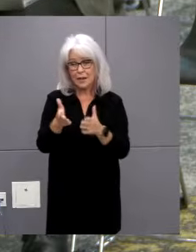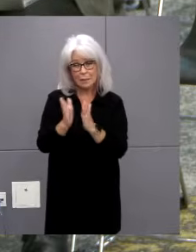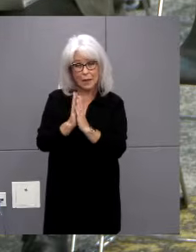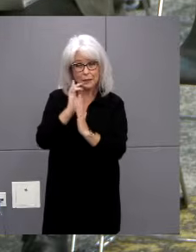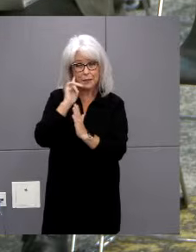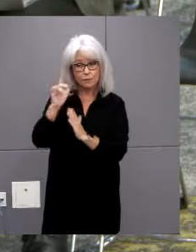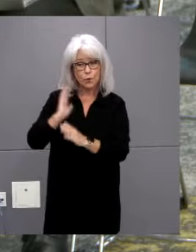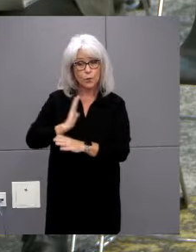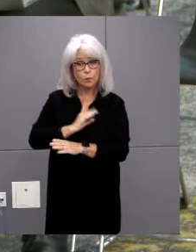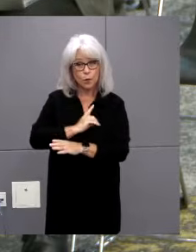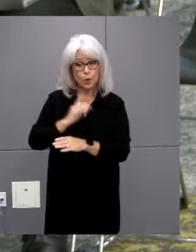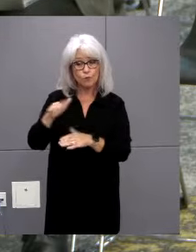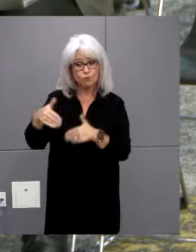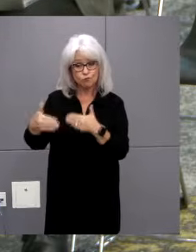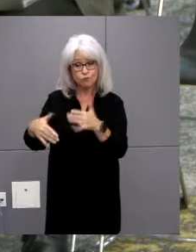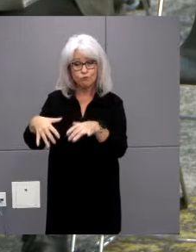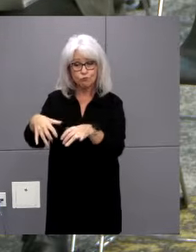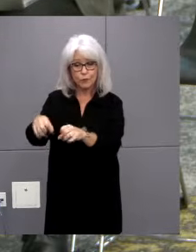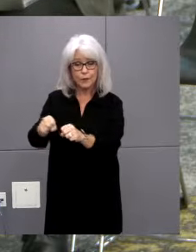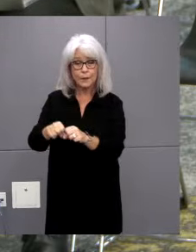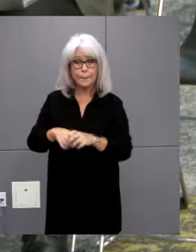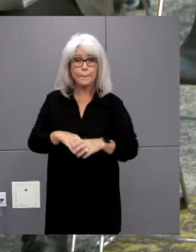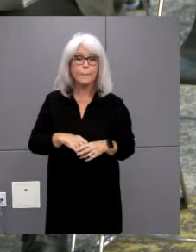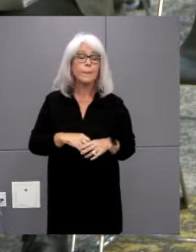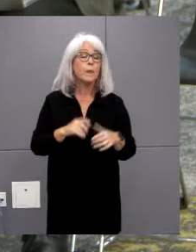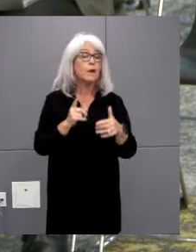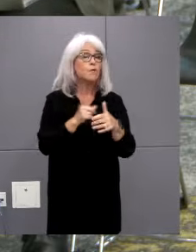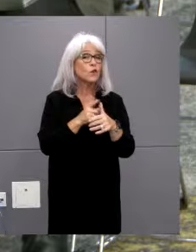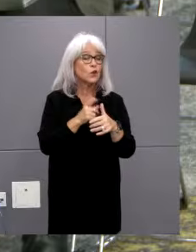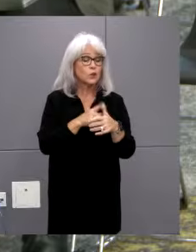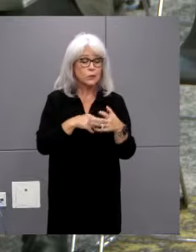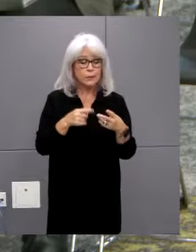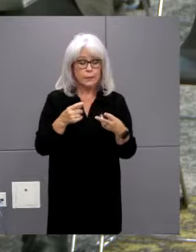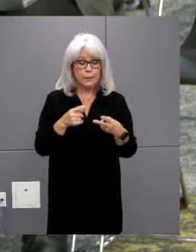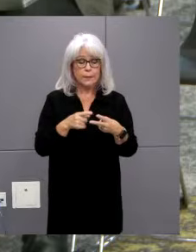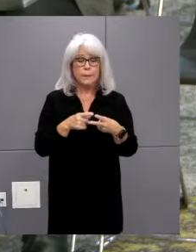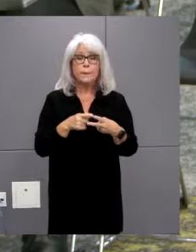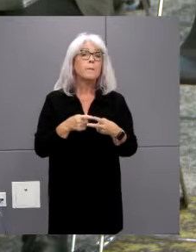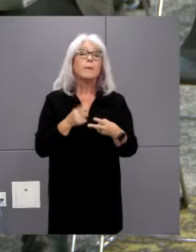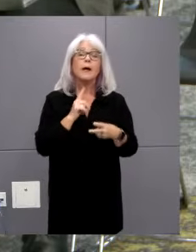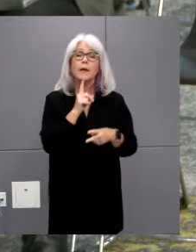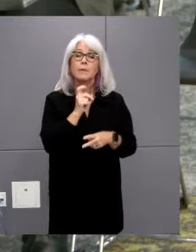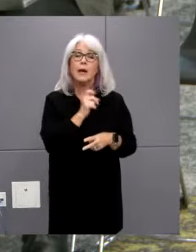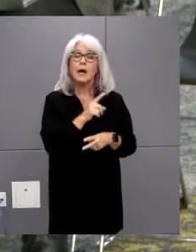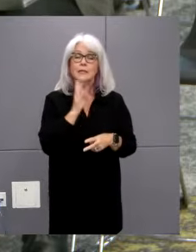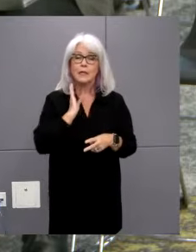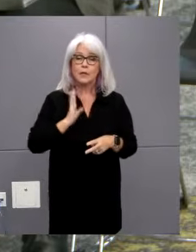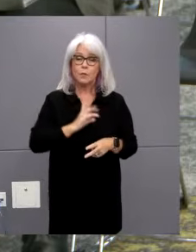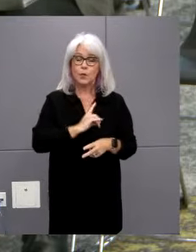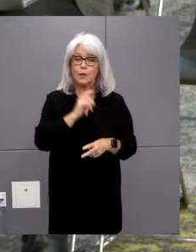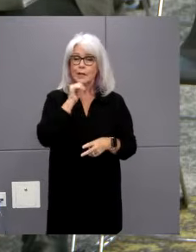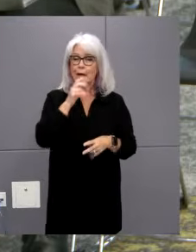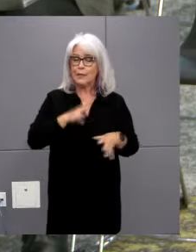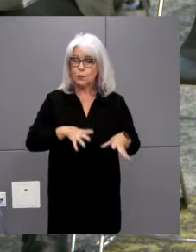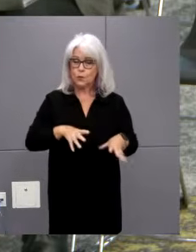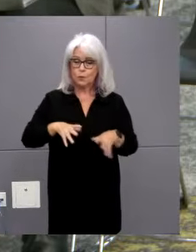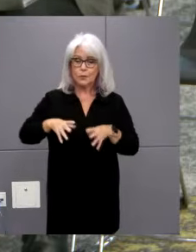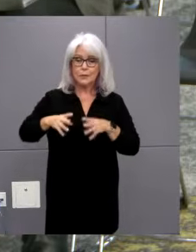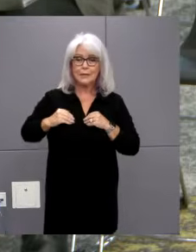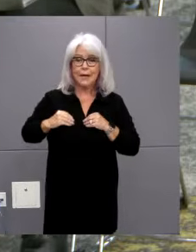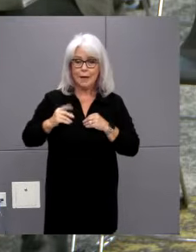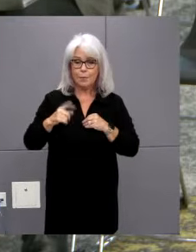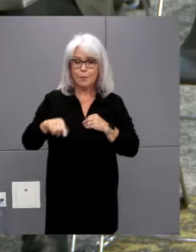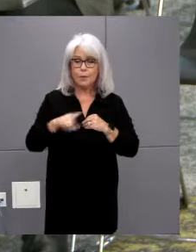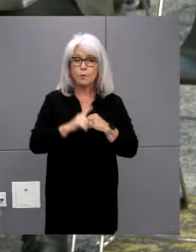to take. First, I'm asking the board not to adopt the